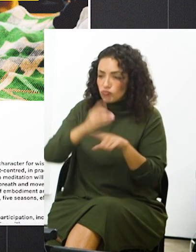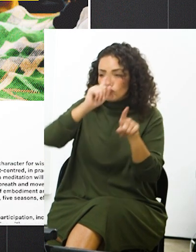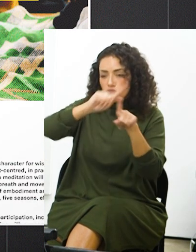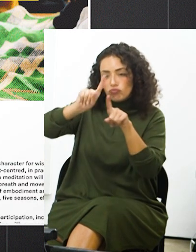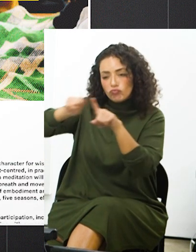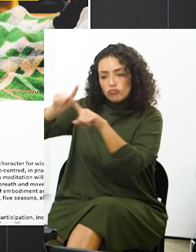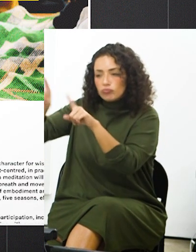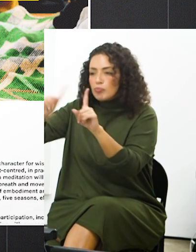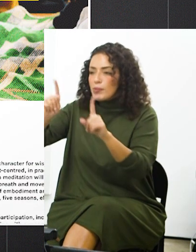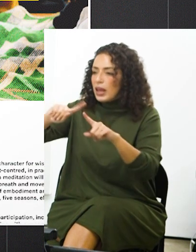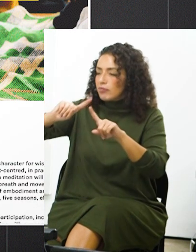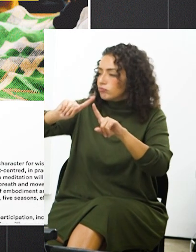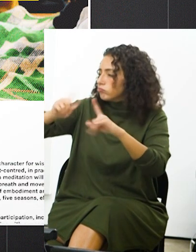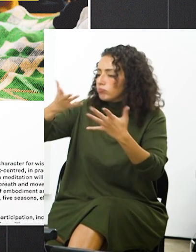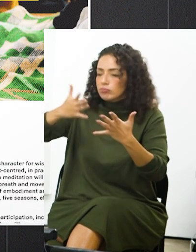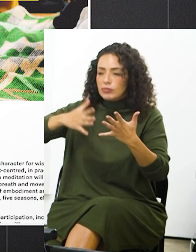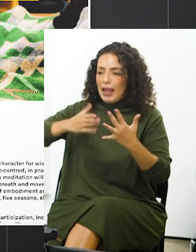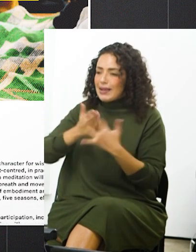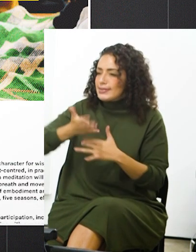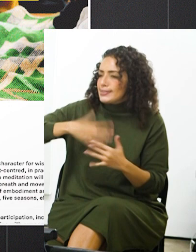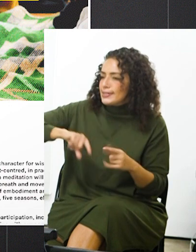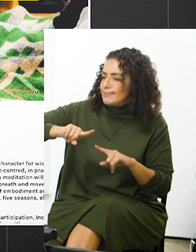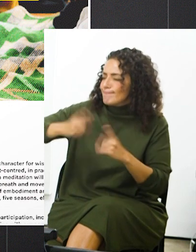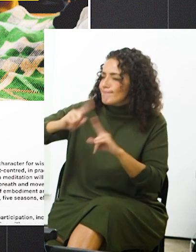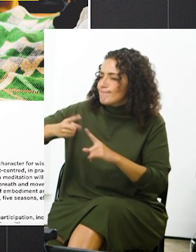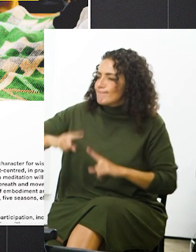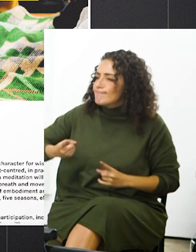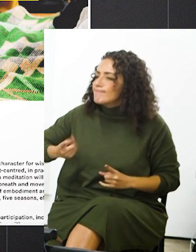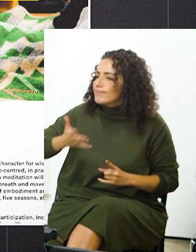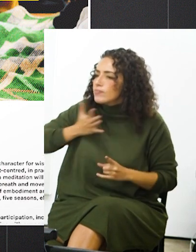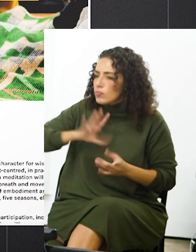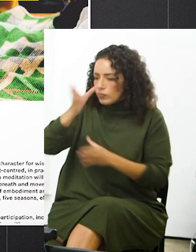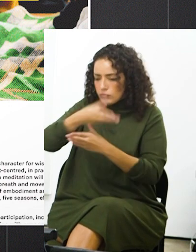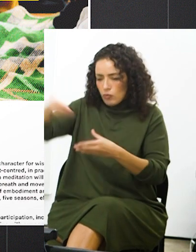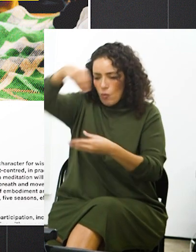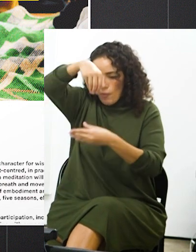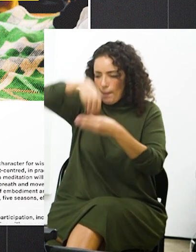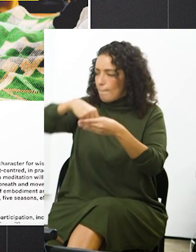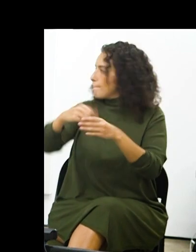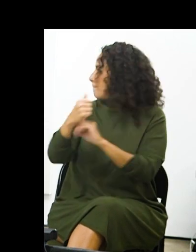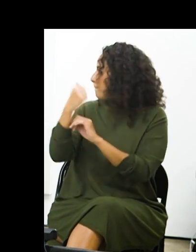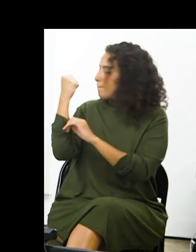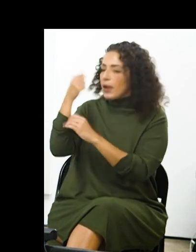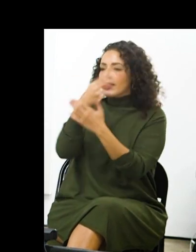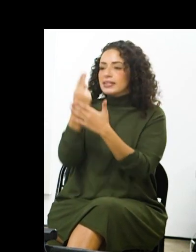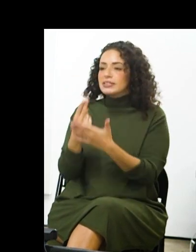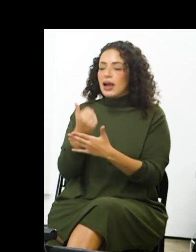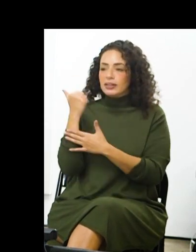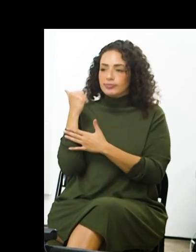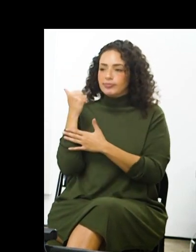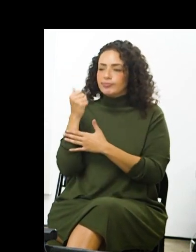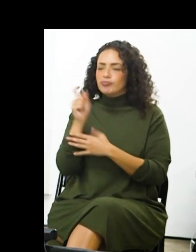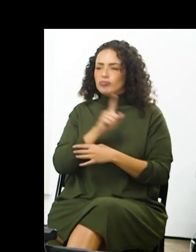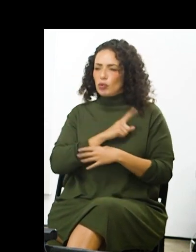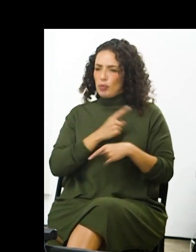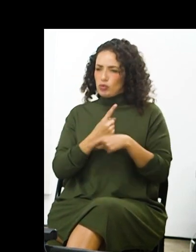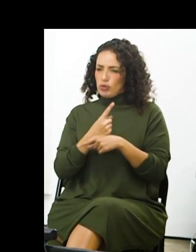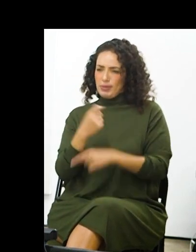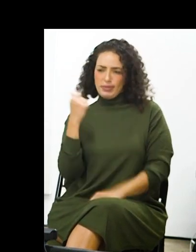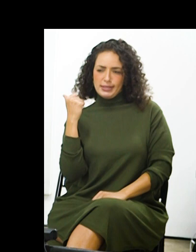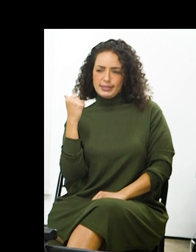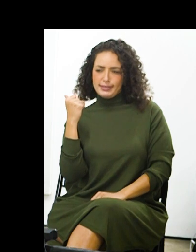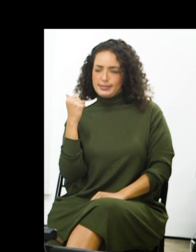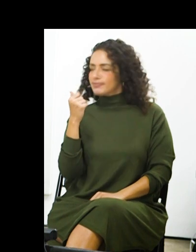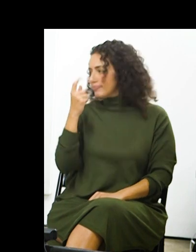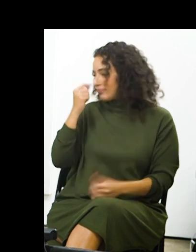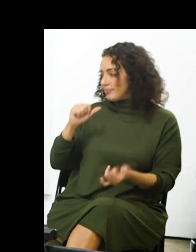try and produce a visual identity that accounts for all of this and a whole wide range of things. But the reason why I'm bringing this up is to say that, and we can go